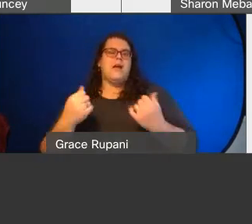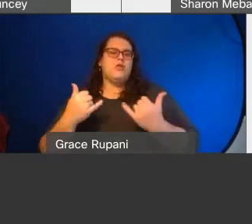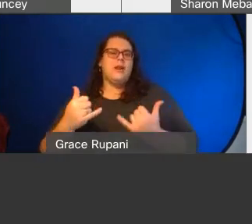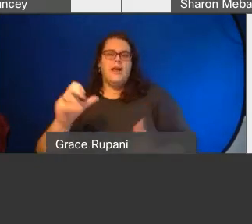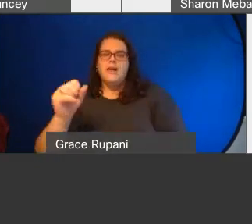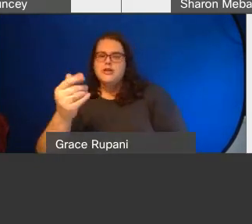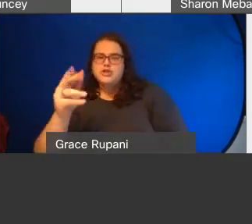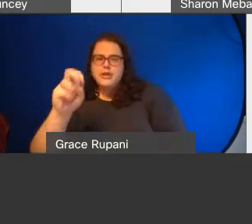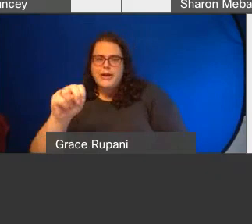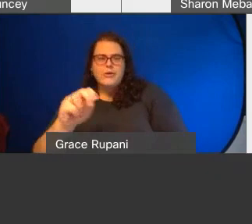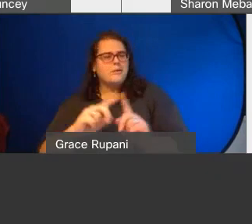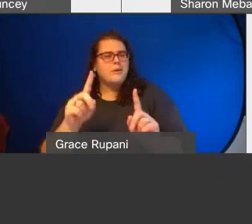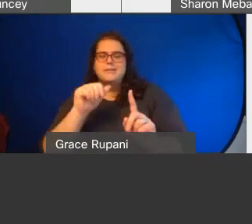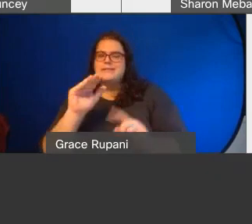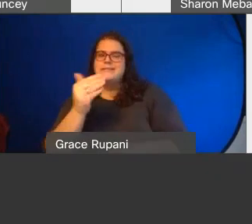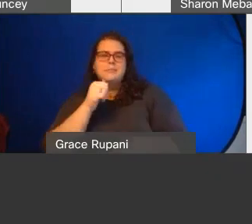Okay.